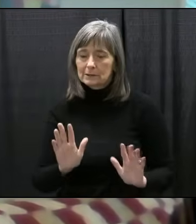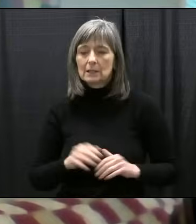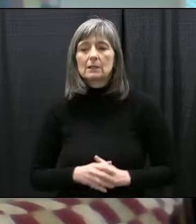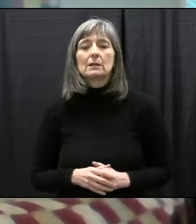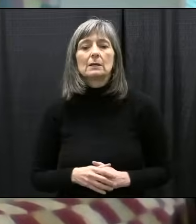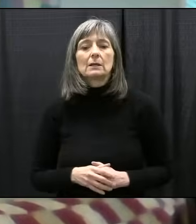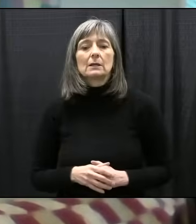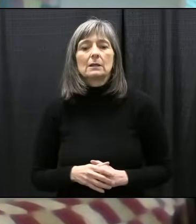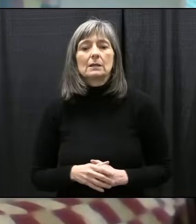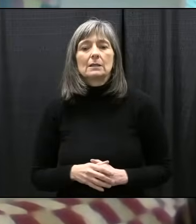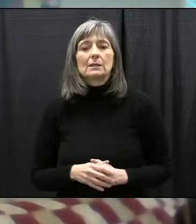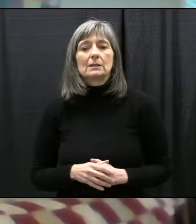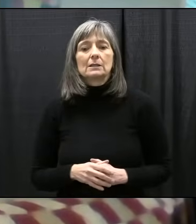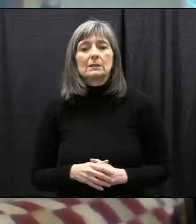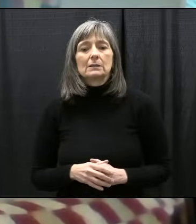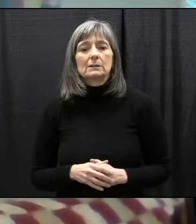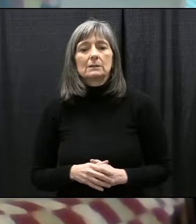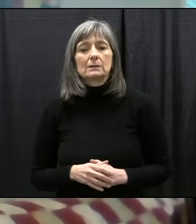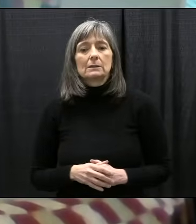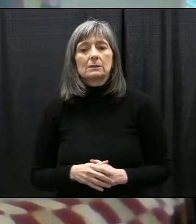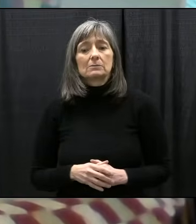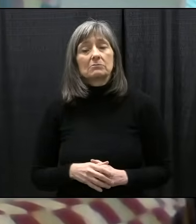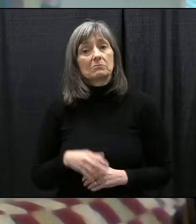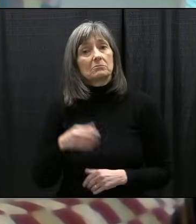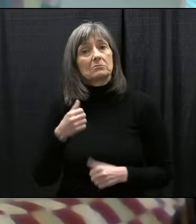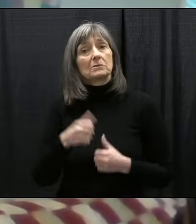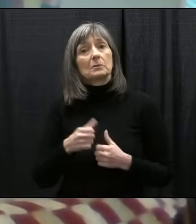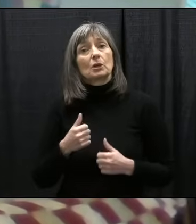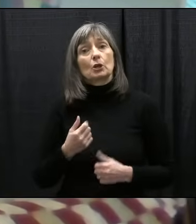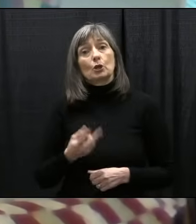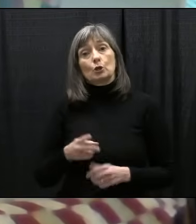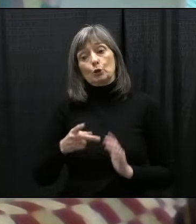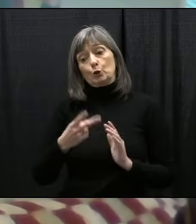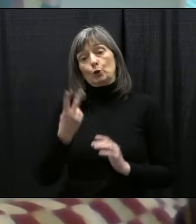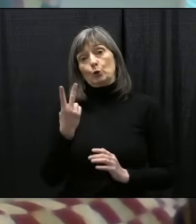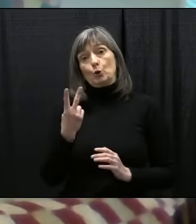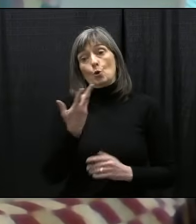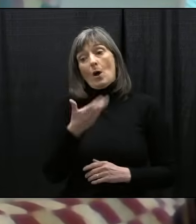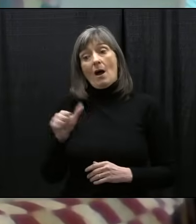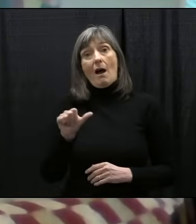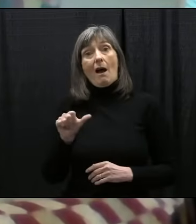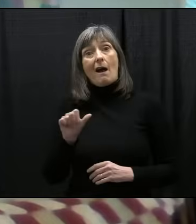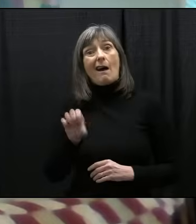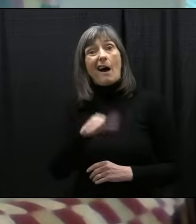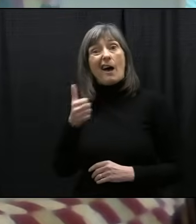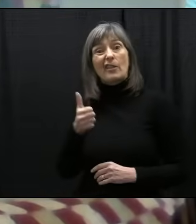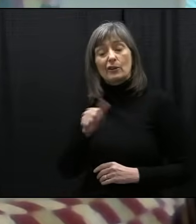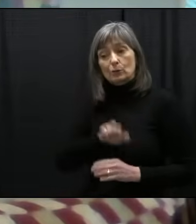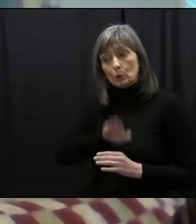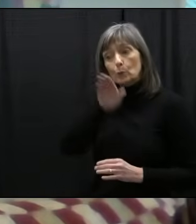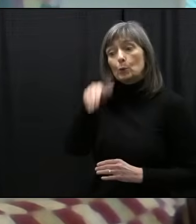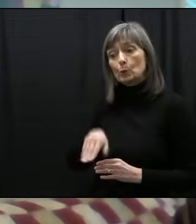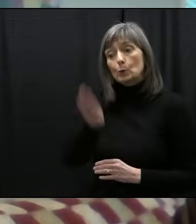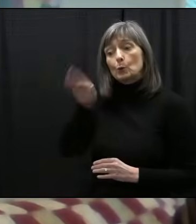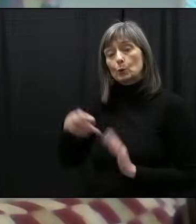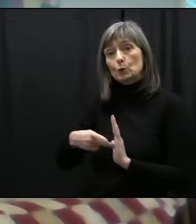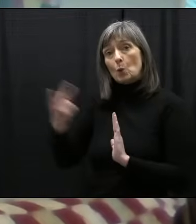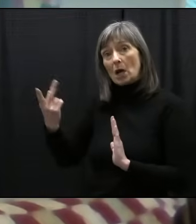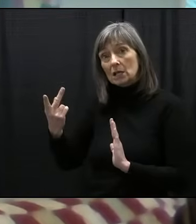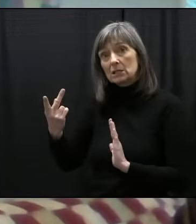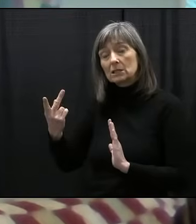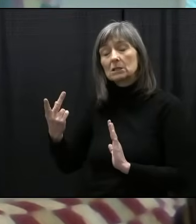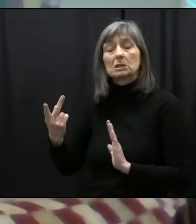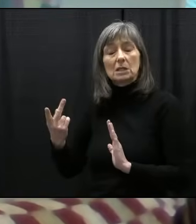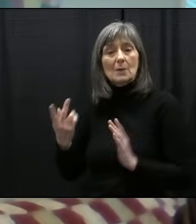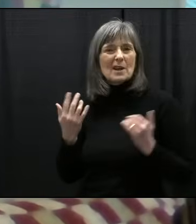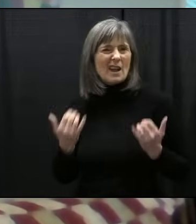We are not in the same place we were in the first 2 waves of COVID-19. We have the benefit of a high vaccinated